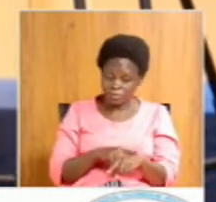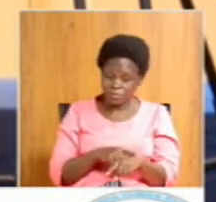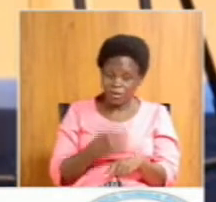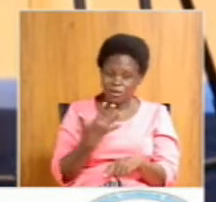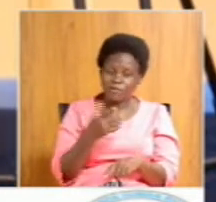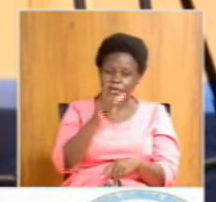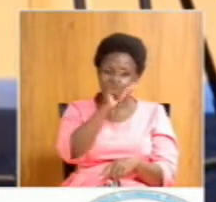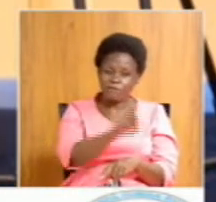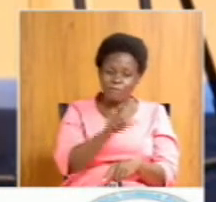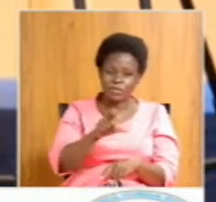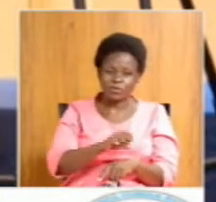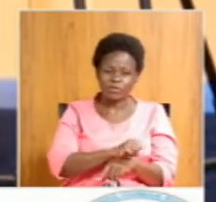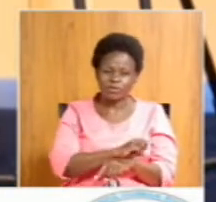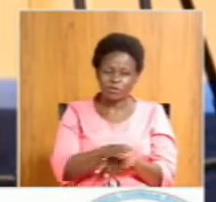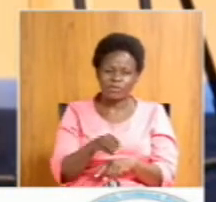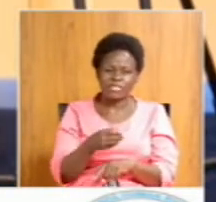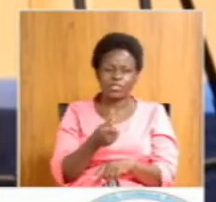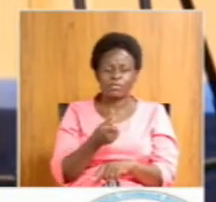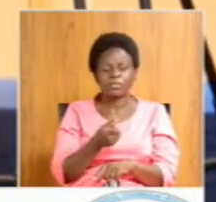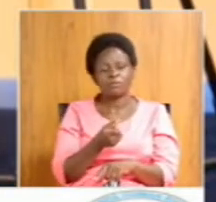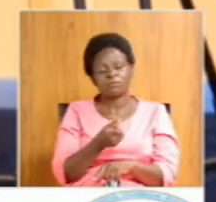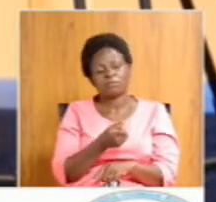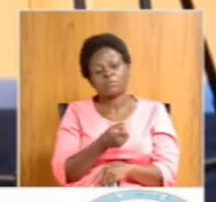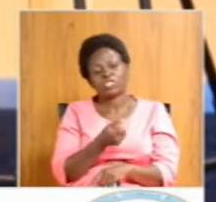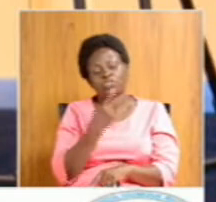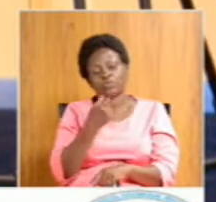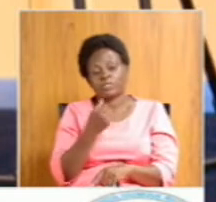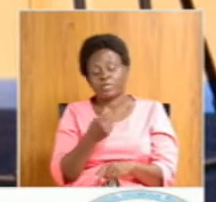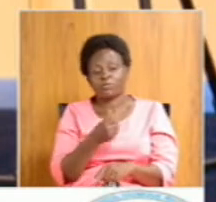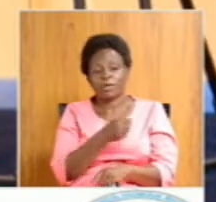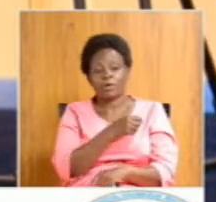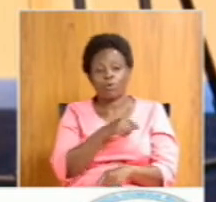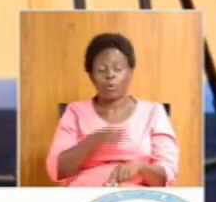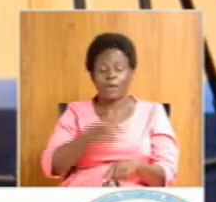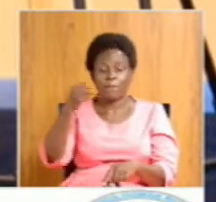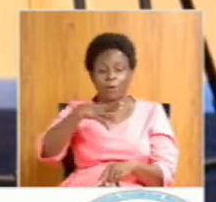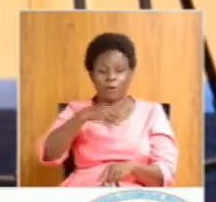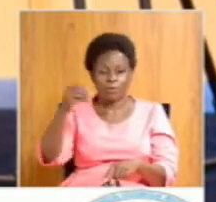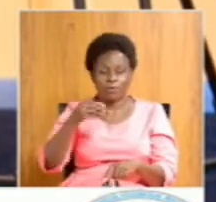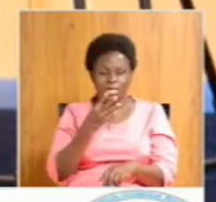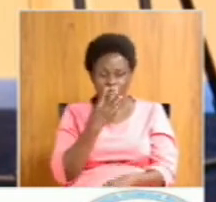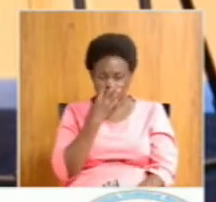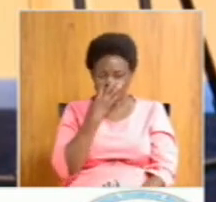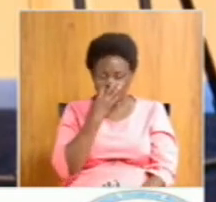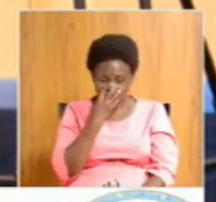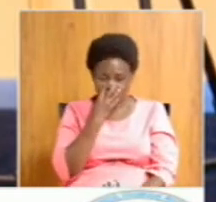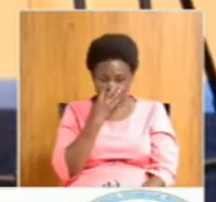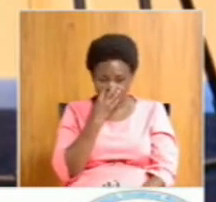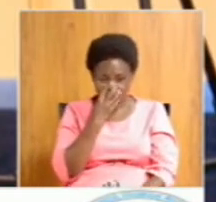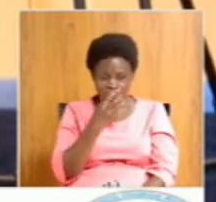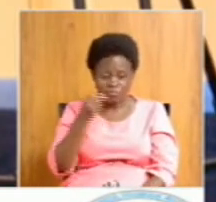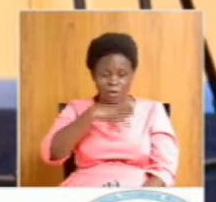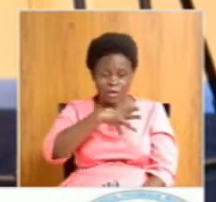persons in the COVID treatment unit lost their lives when power went off when they were on oxygen when